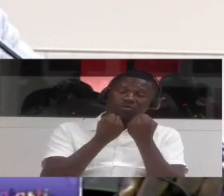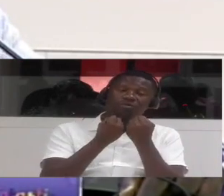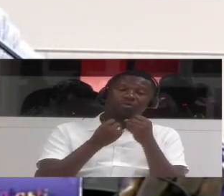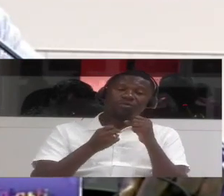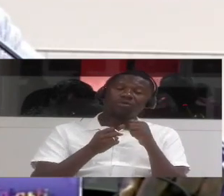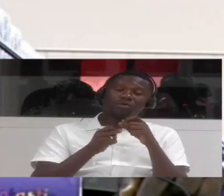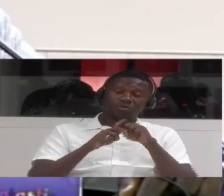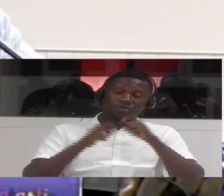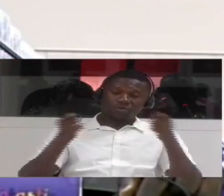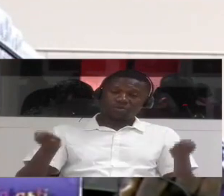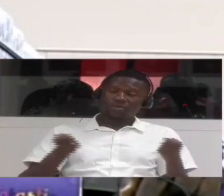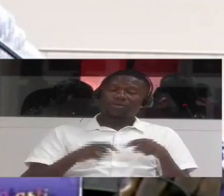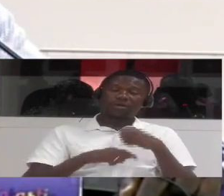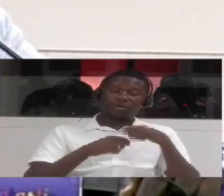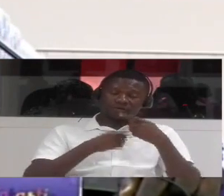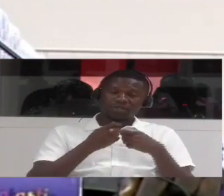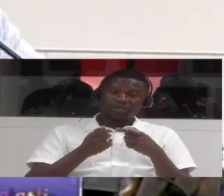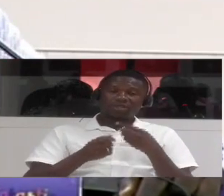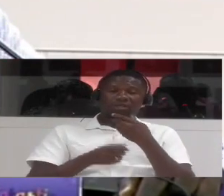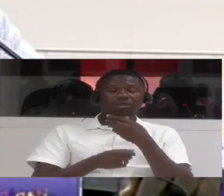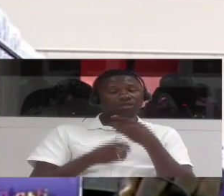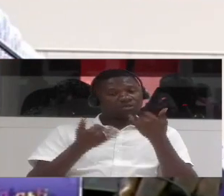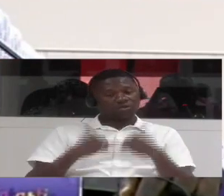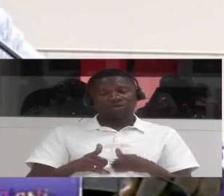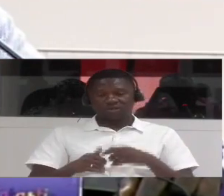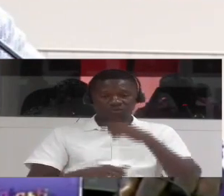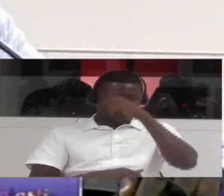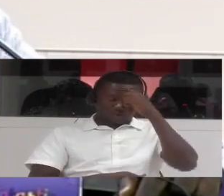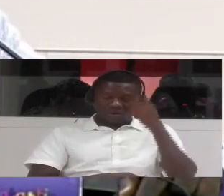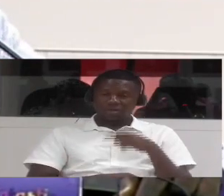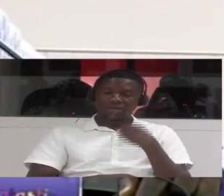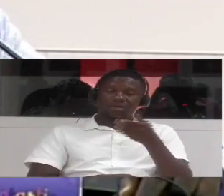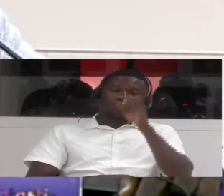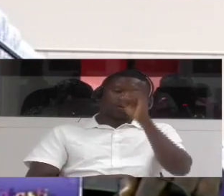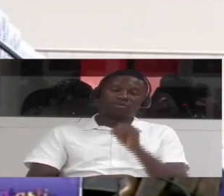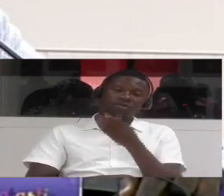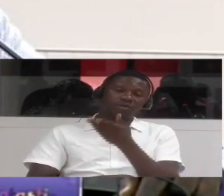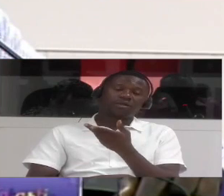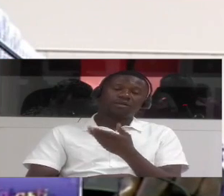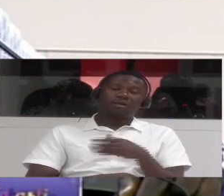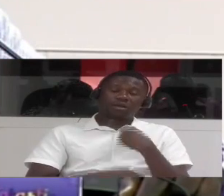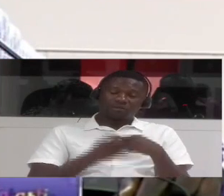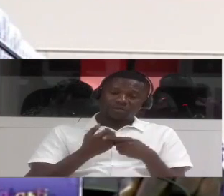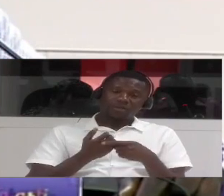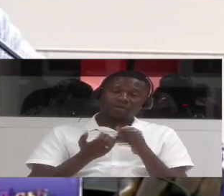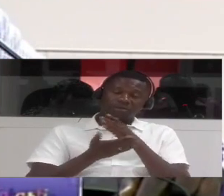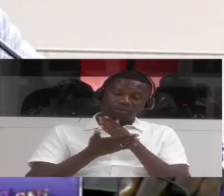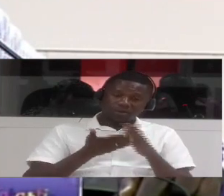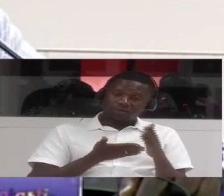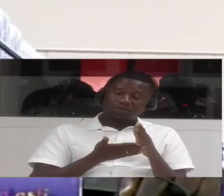as a result of that, he lost his job at Observer. But apart from that, he also